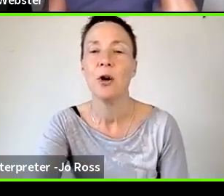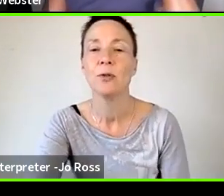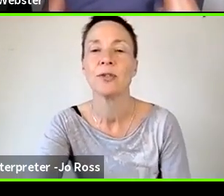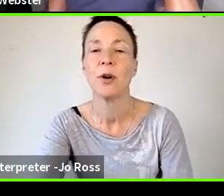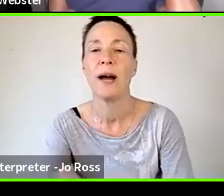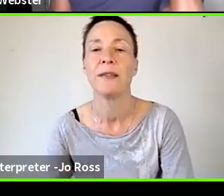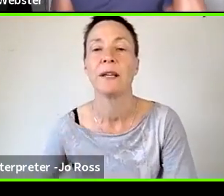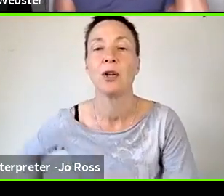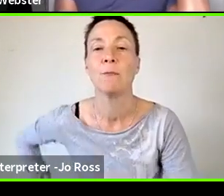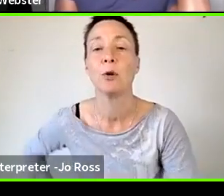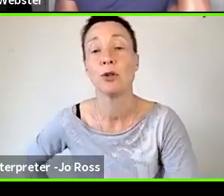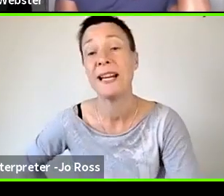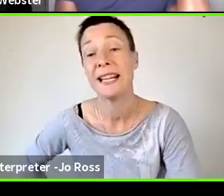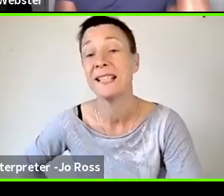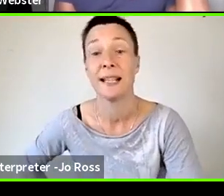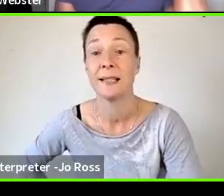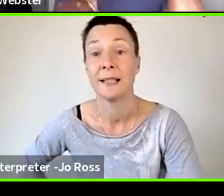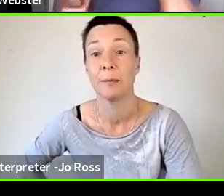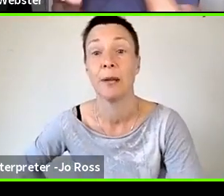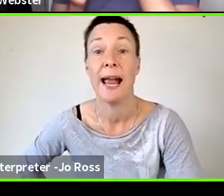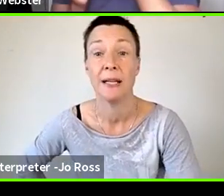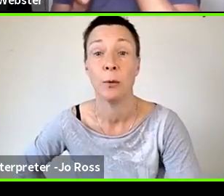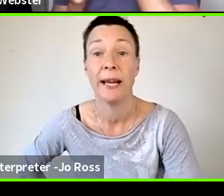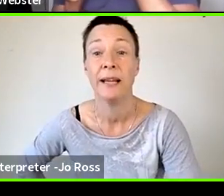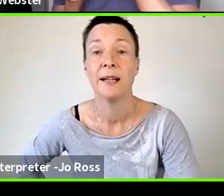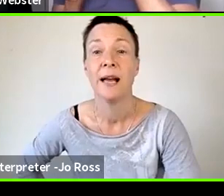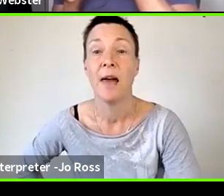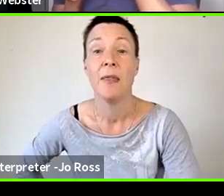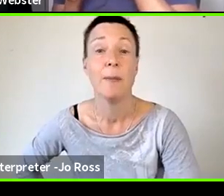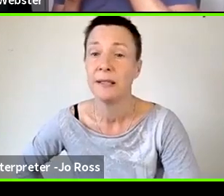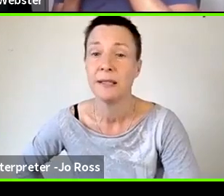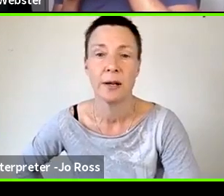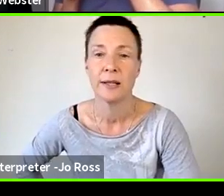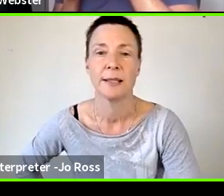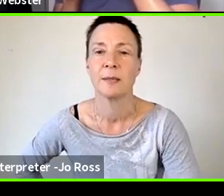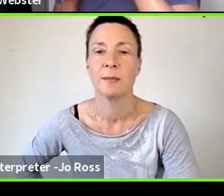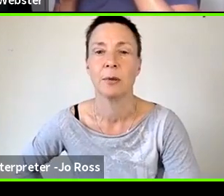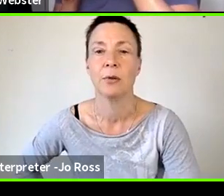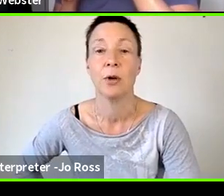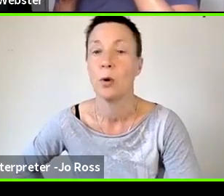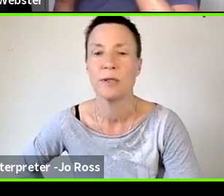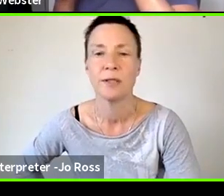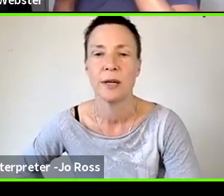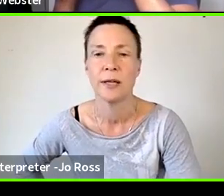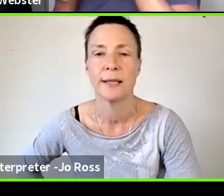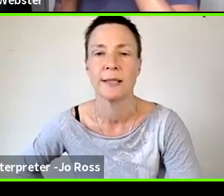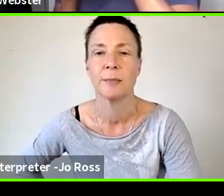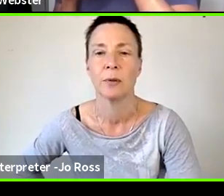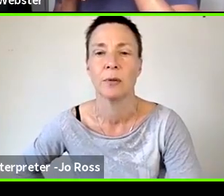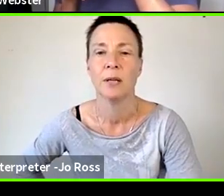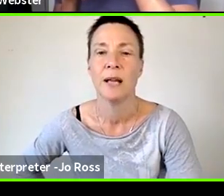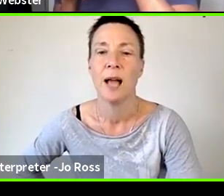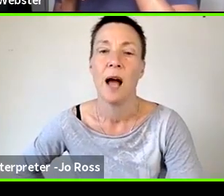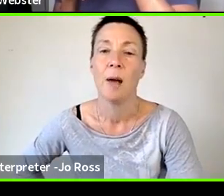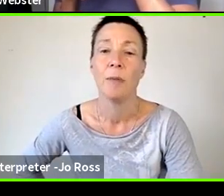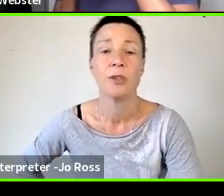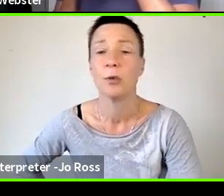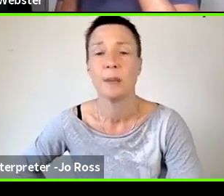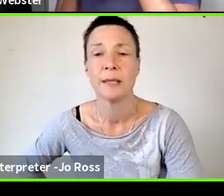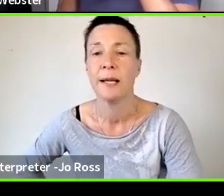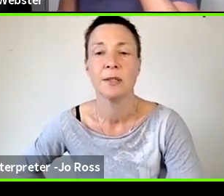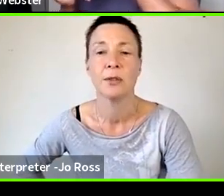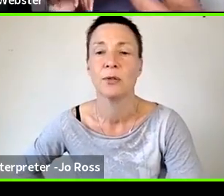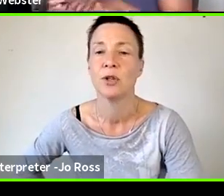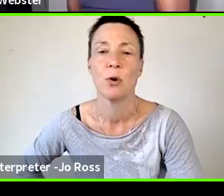Yeah, and also I think, you know, most training isn't accessible anyway. The buildings aren't accessible, the courses are not accessible. There's